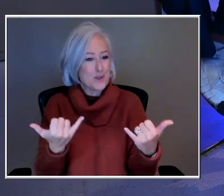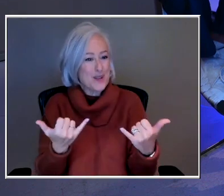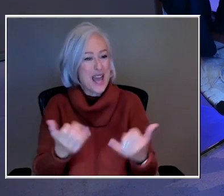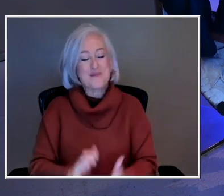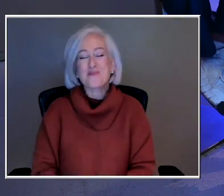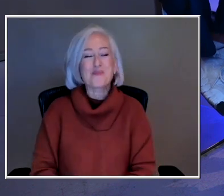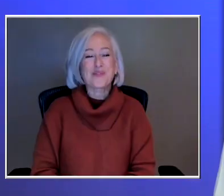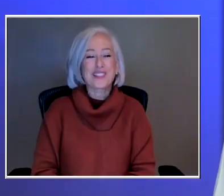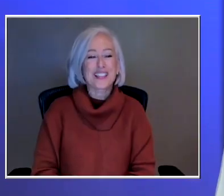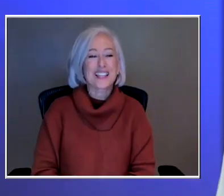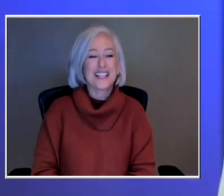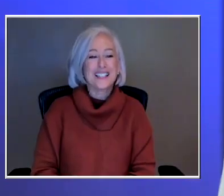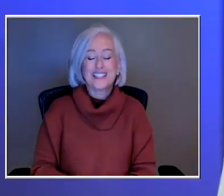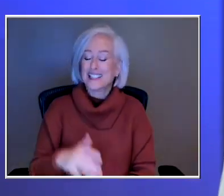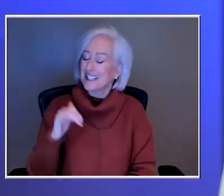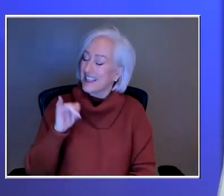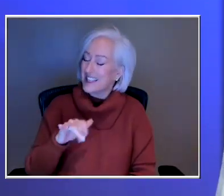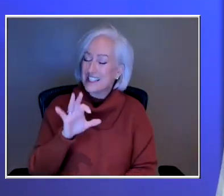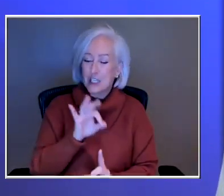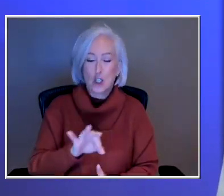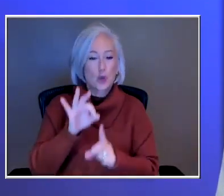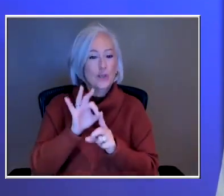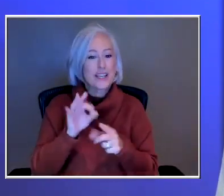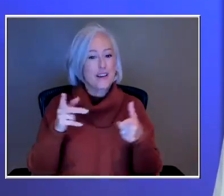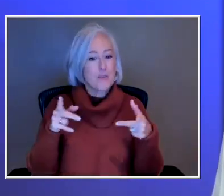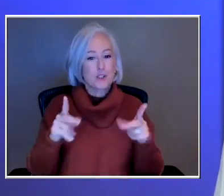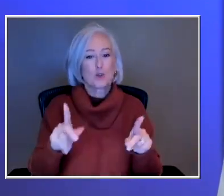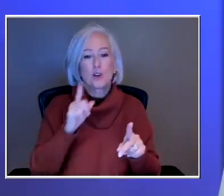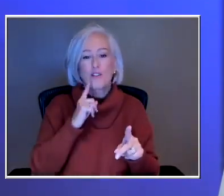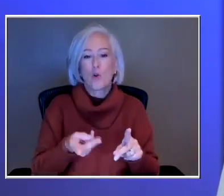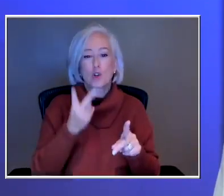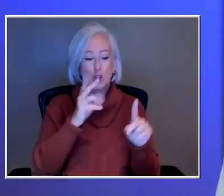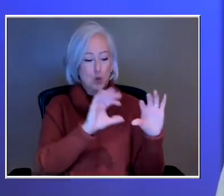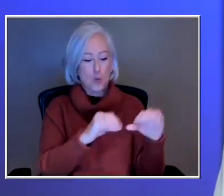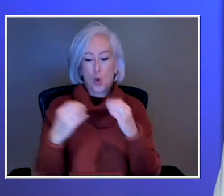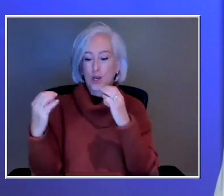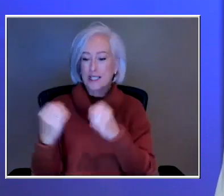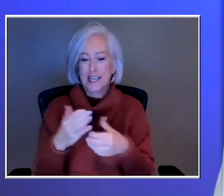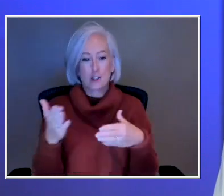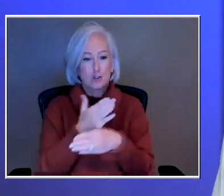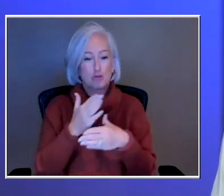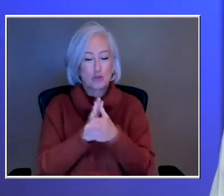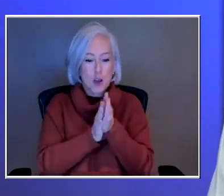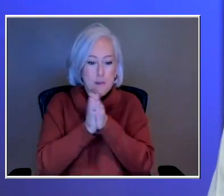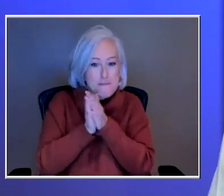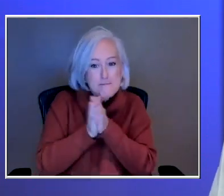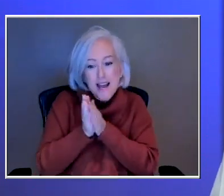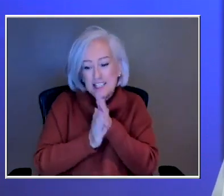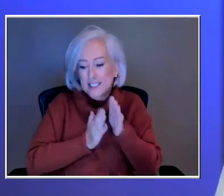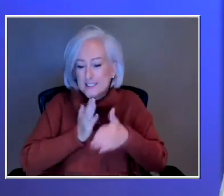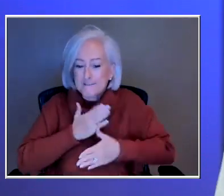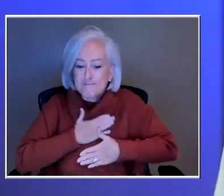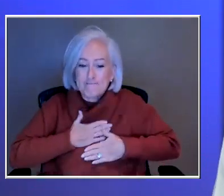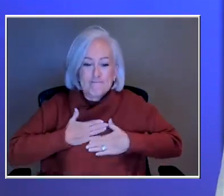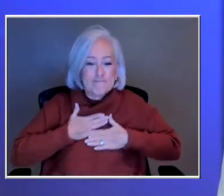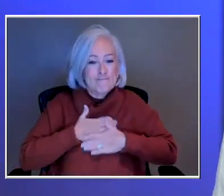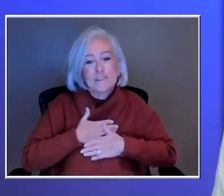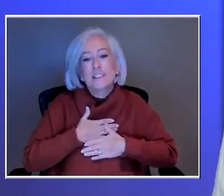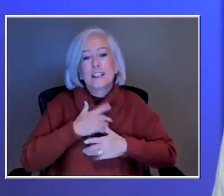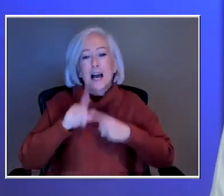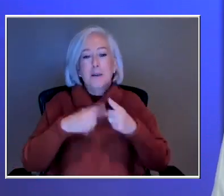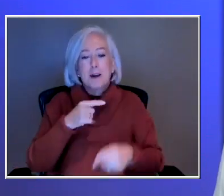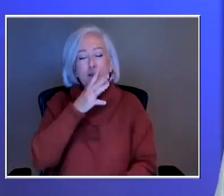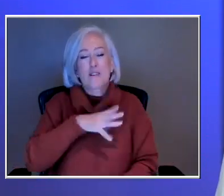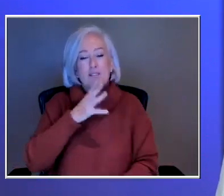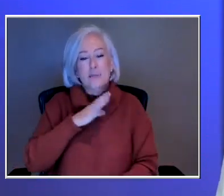unique and exciting opportunity for two organizations that share the passion to really provide the best multidisciplinary care to the female athlete. I think there's just a